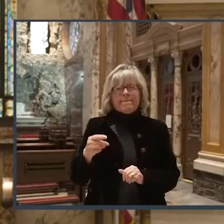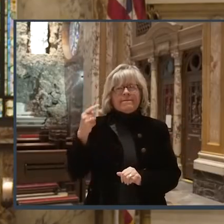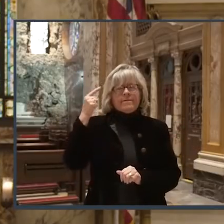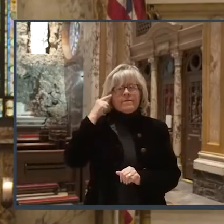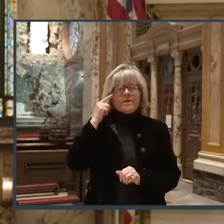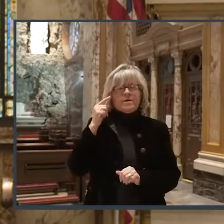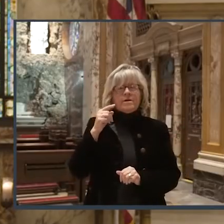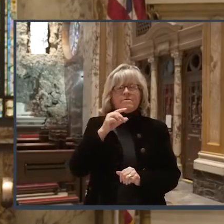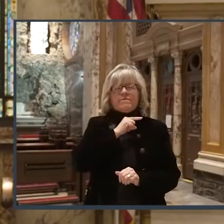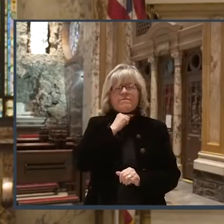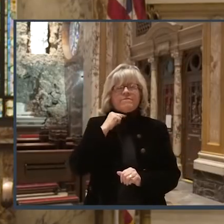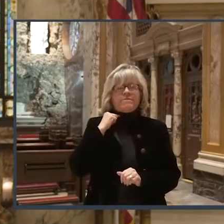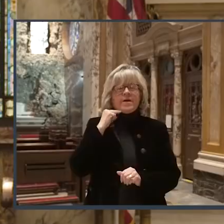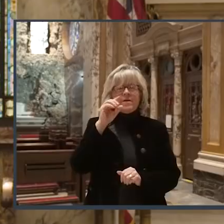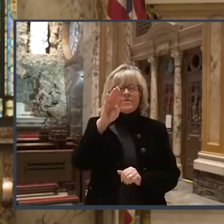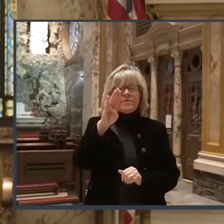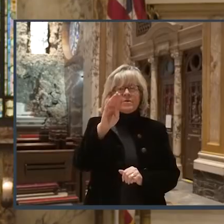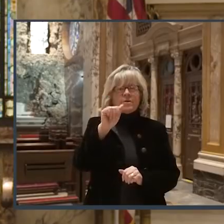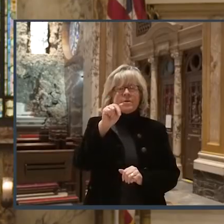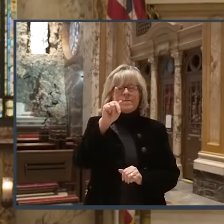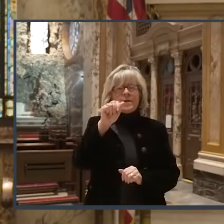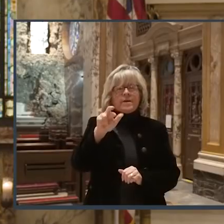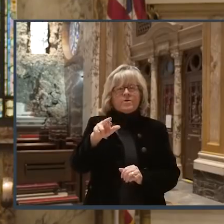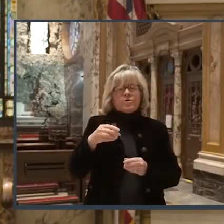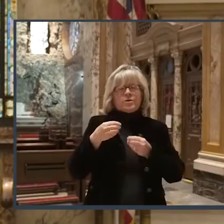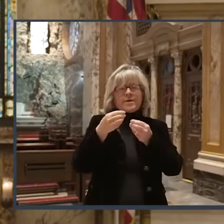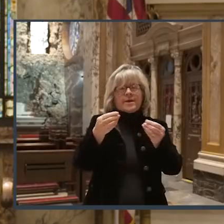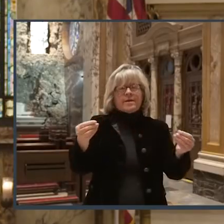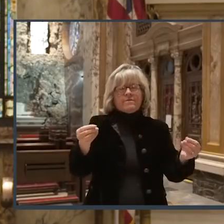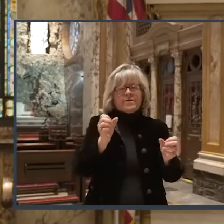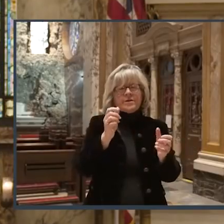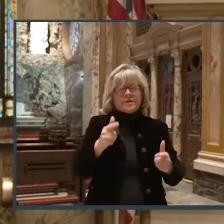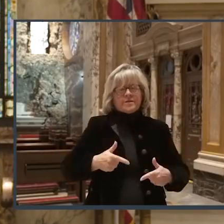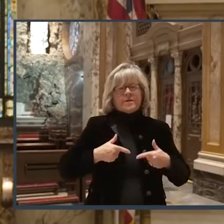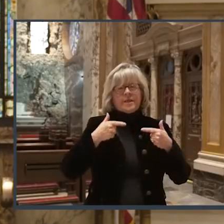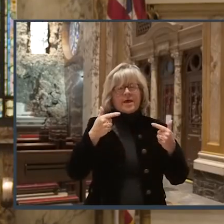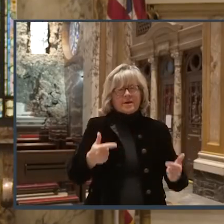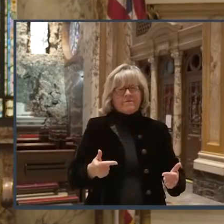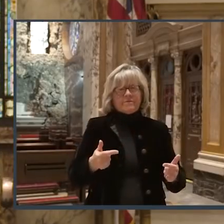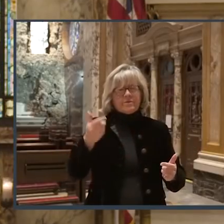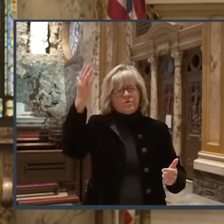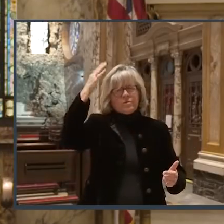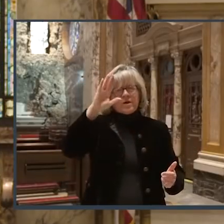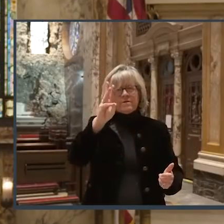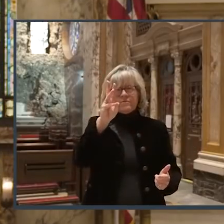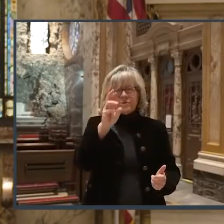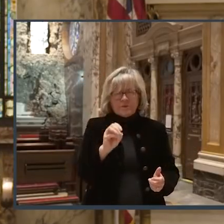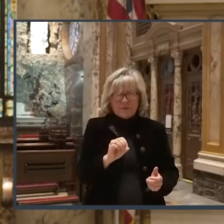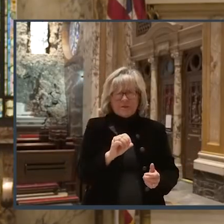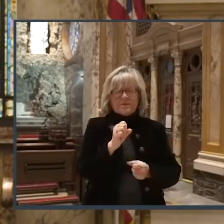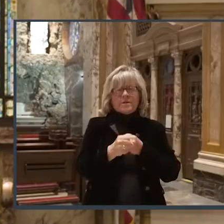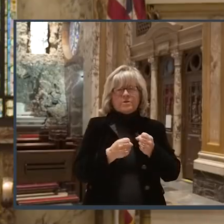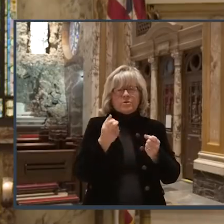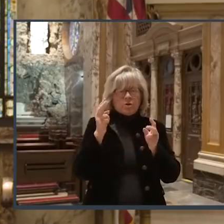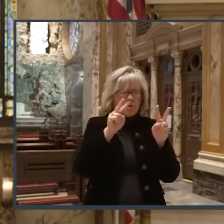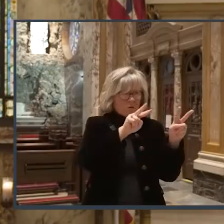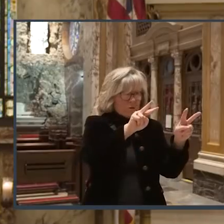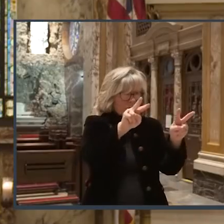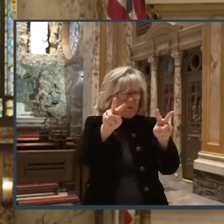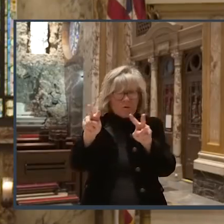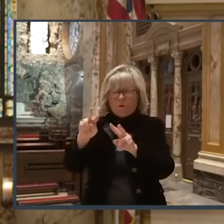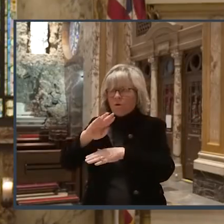Baker, who gave his yes to God for 60 years as a priest here at Our Lady of Victory. Look at all that he was able